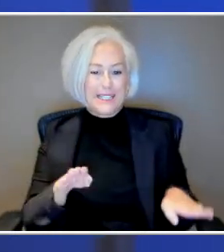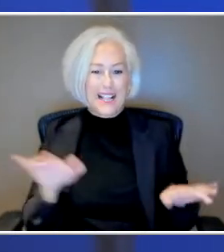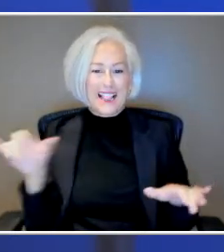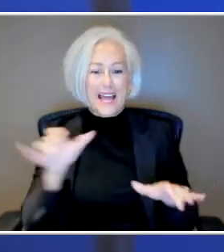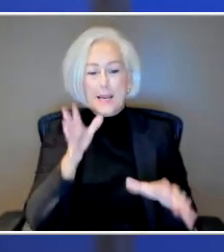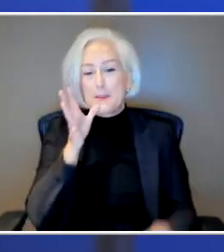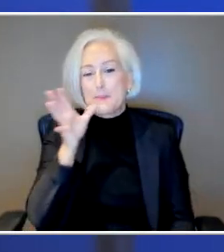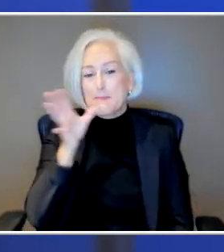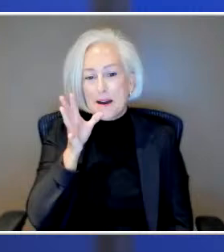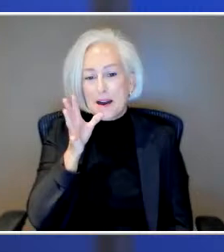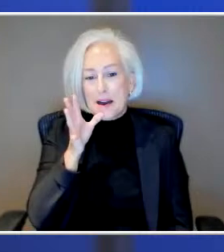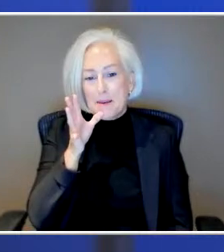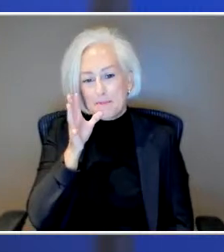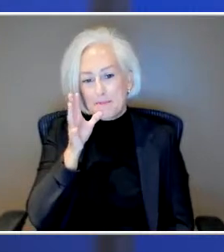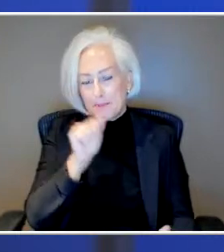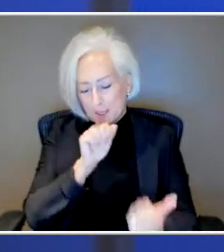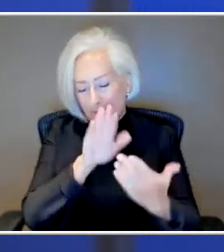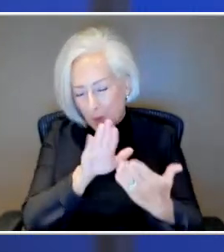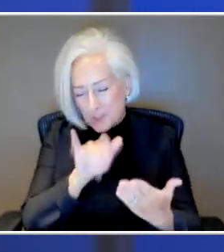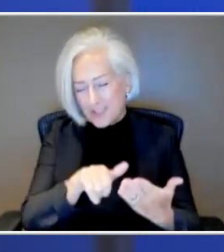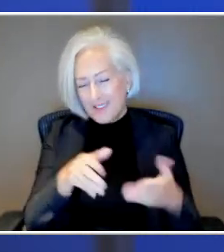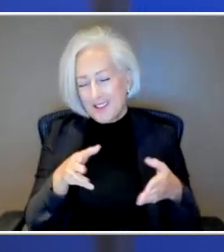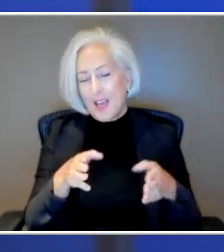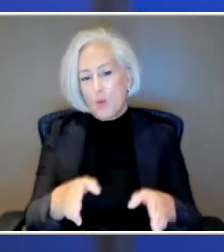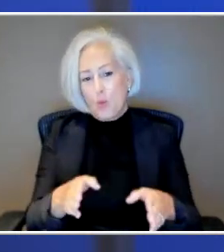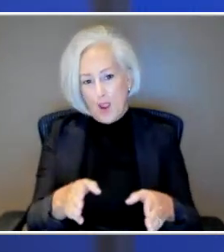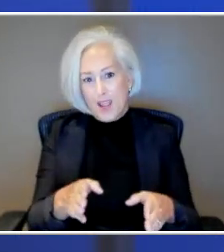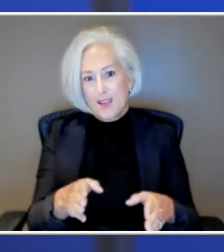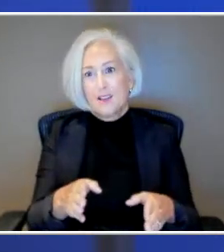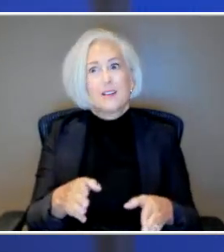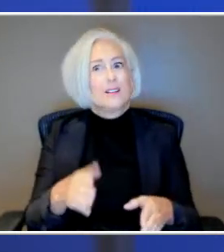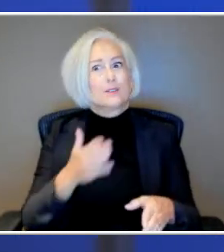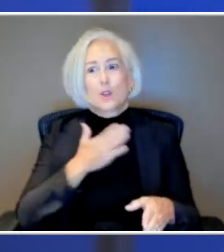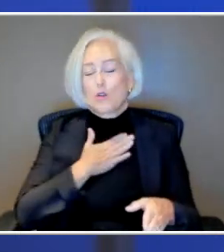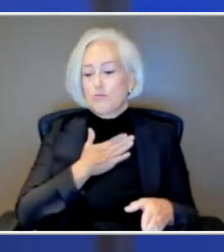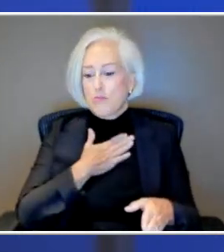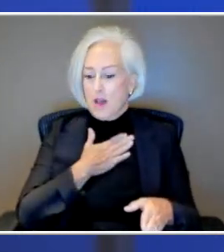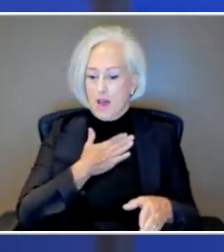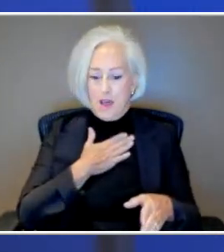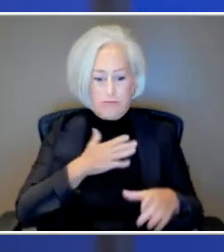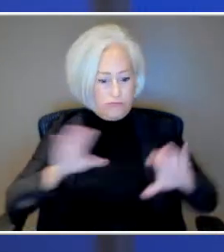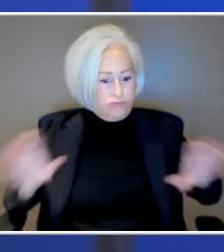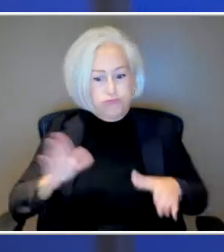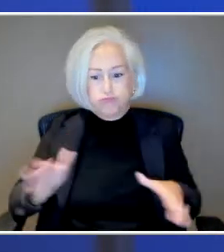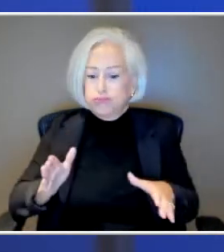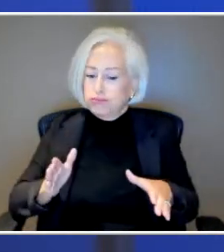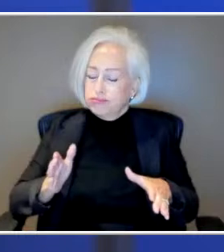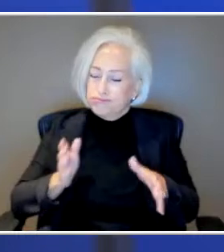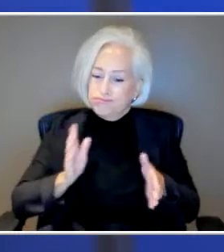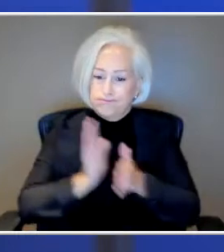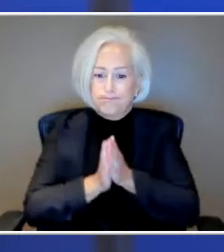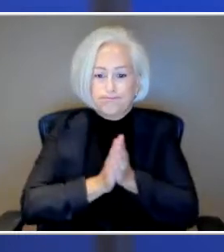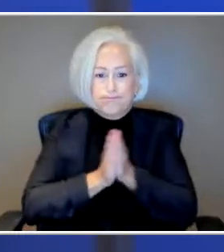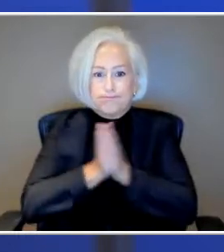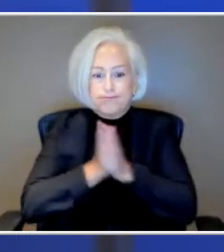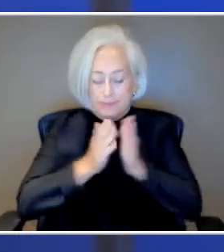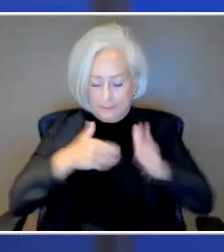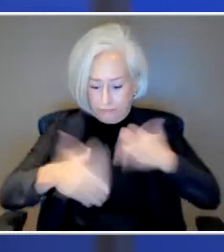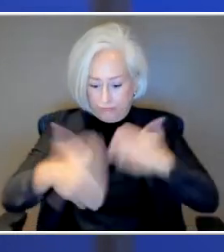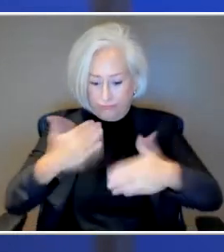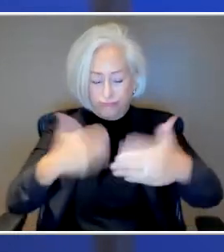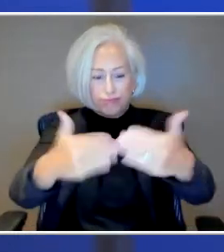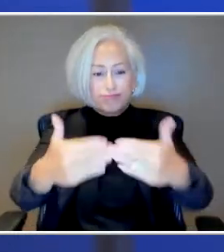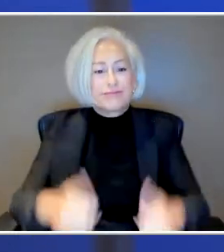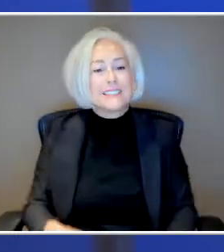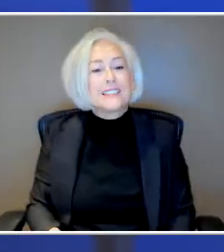breast program. So I think that went to hyperdrive when I got her text, and it was first like, "Hi,